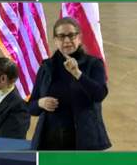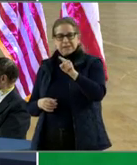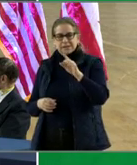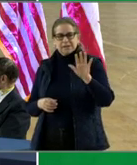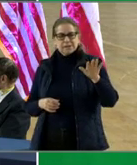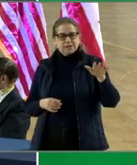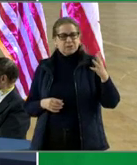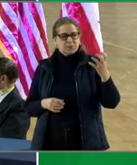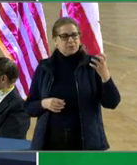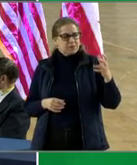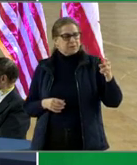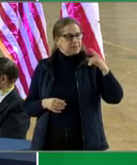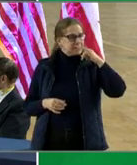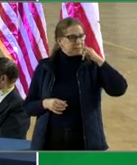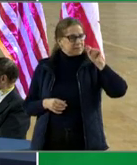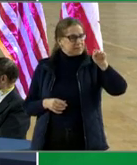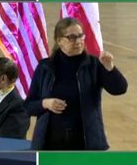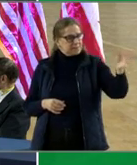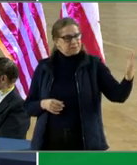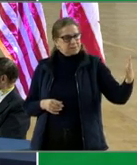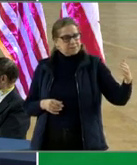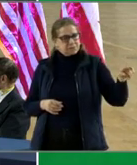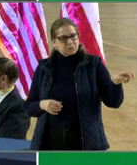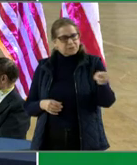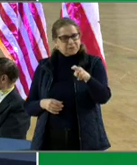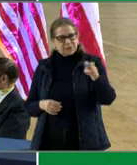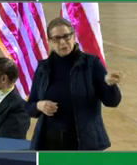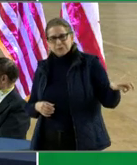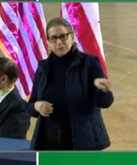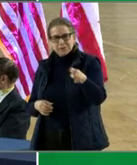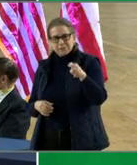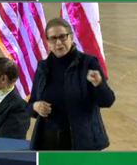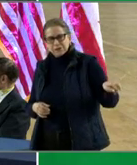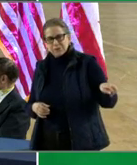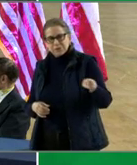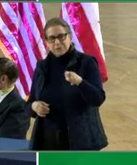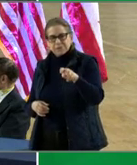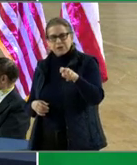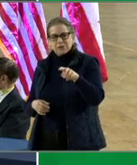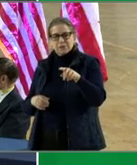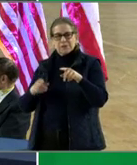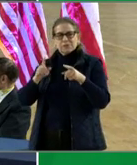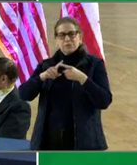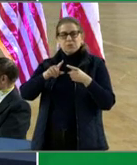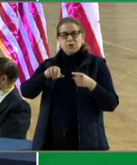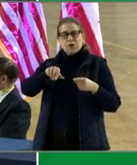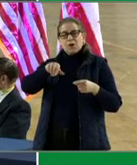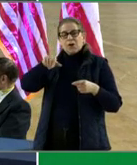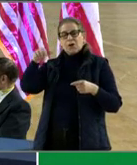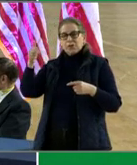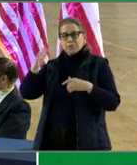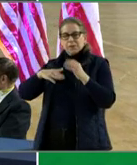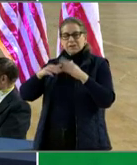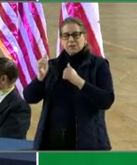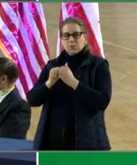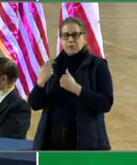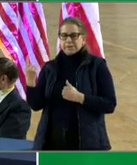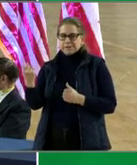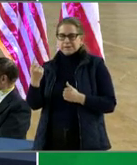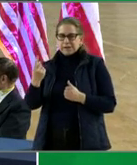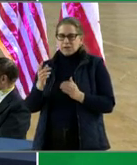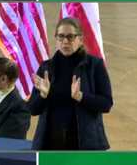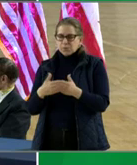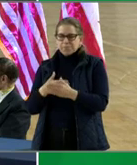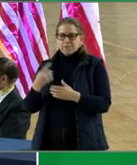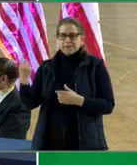there to another facility where they could have single rooms and single bathrooms. So we're getting the population at New Beginnings